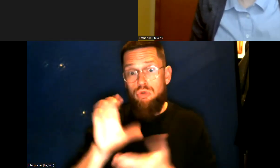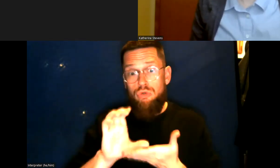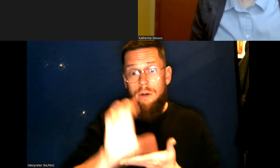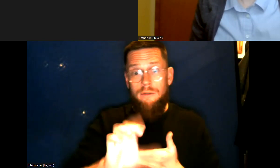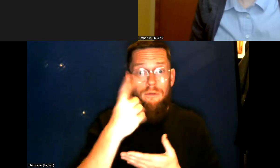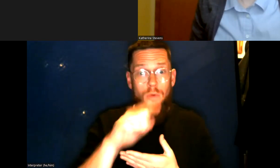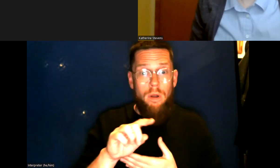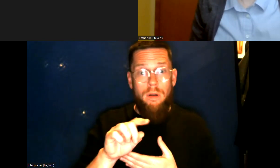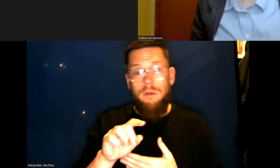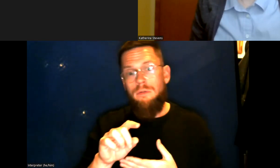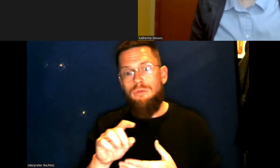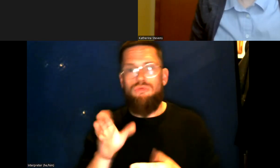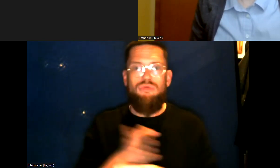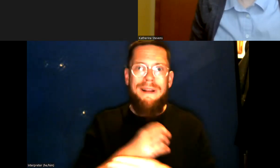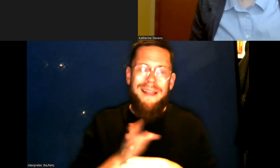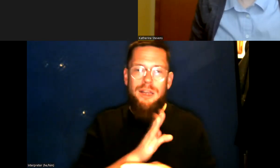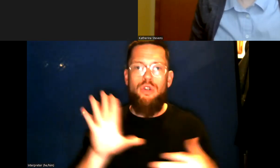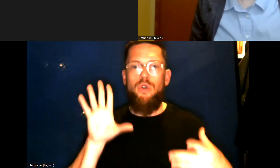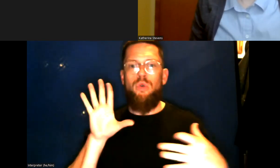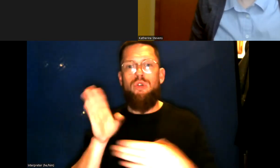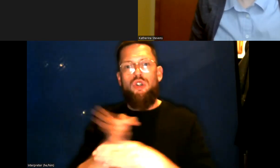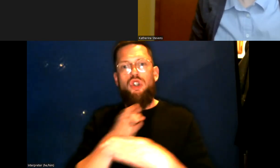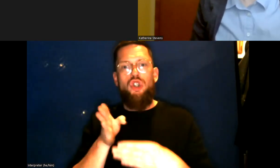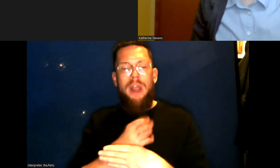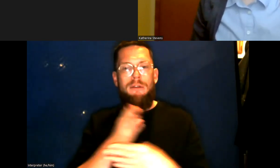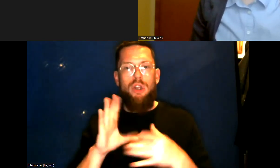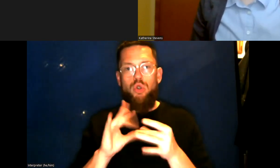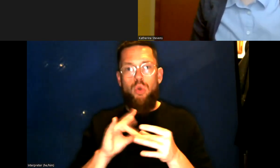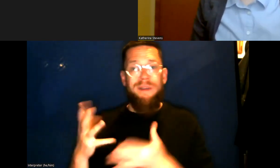expenses related to sharing the stories gathered and interpreted.